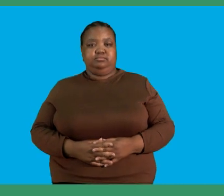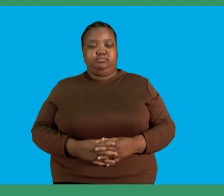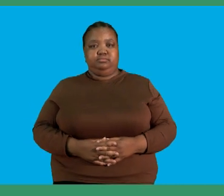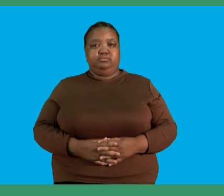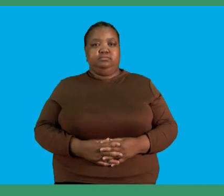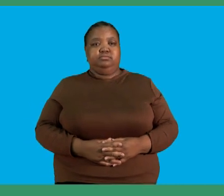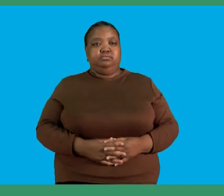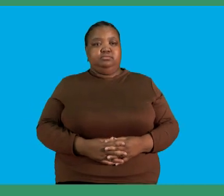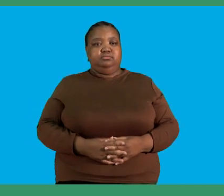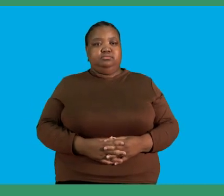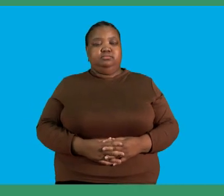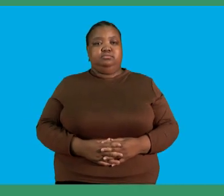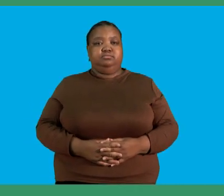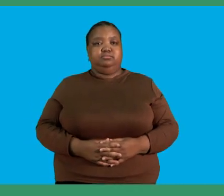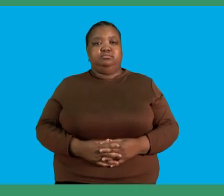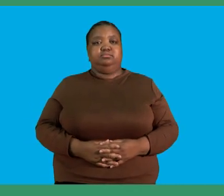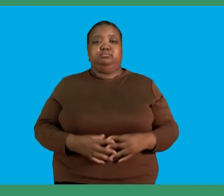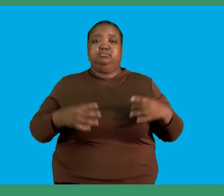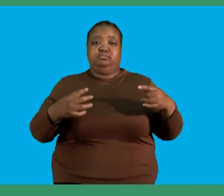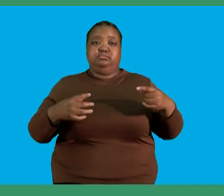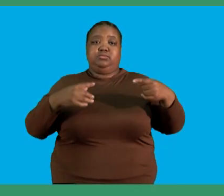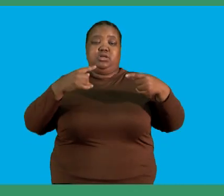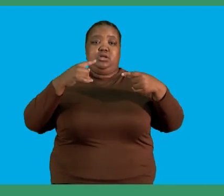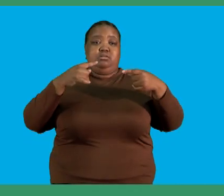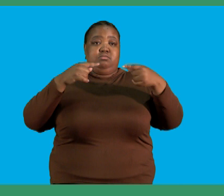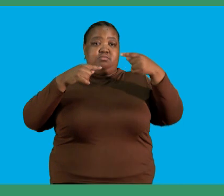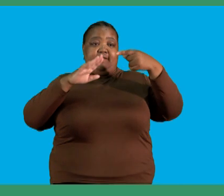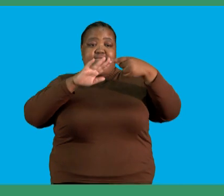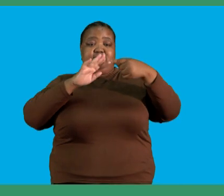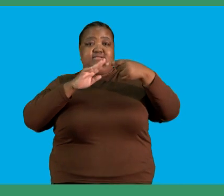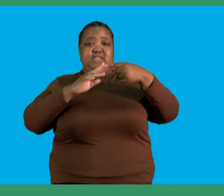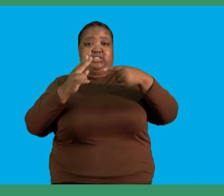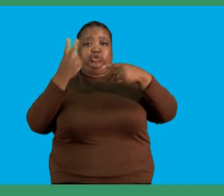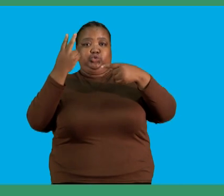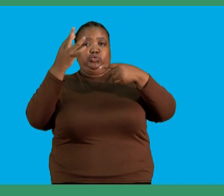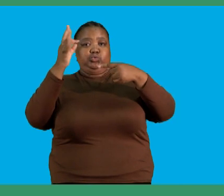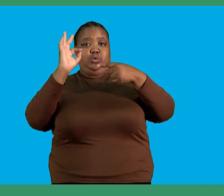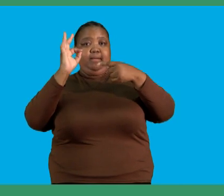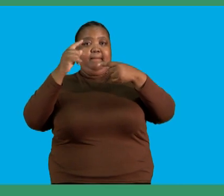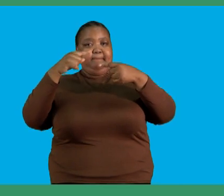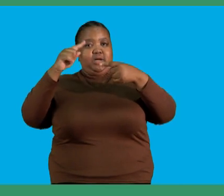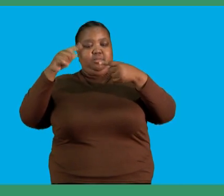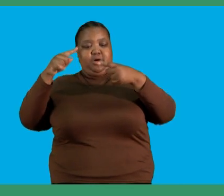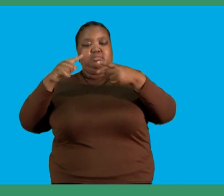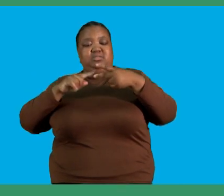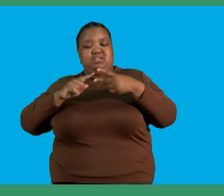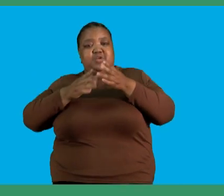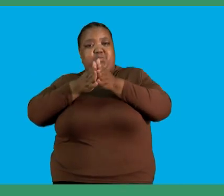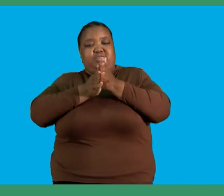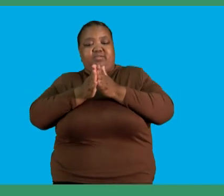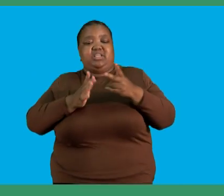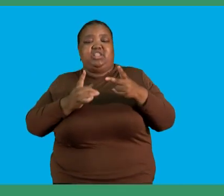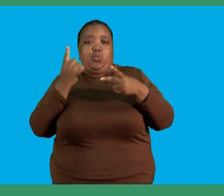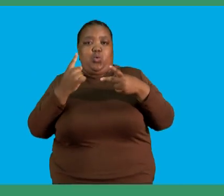Now, you would be awarded 2 marks for this and 1 mark for motivation. Now let's talk about discussing